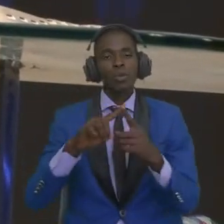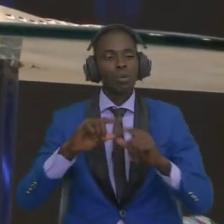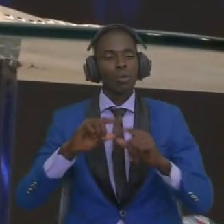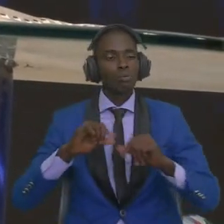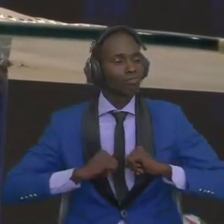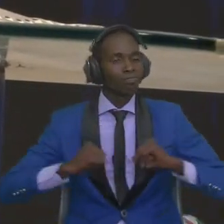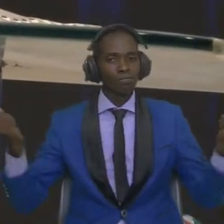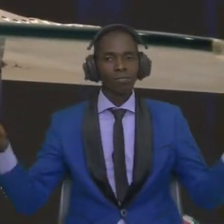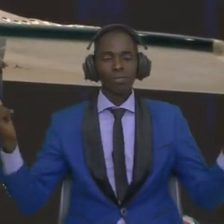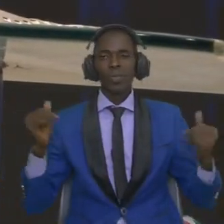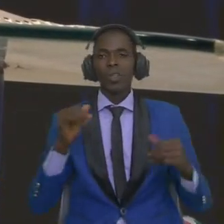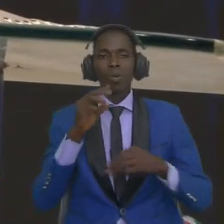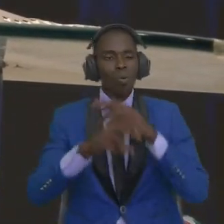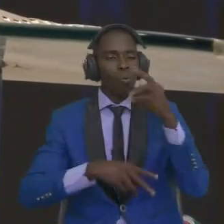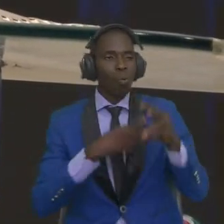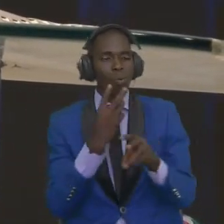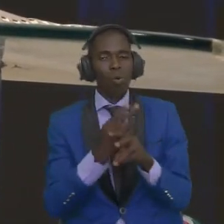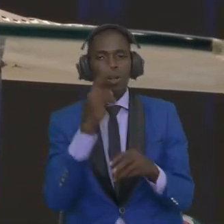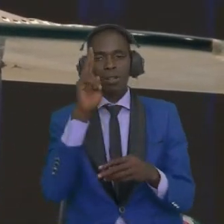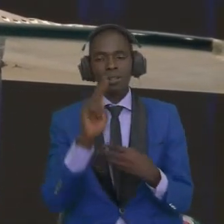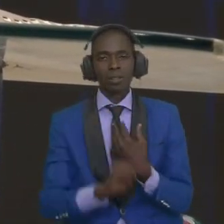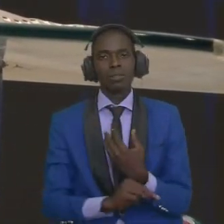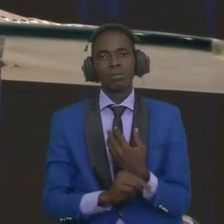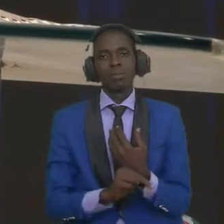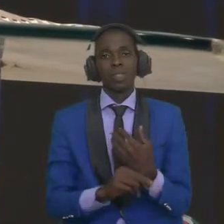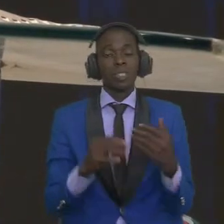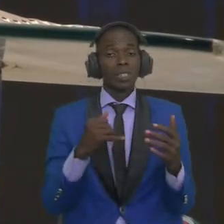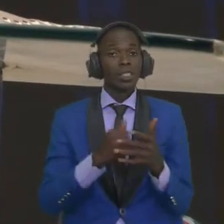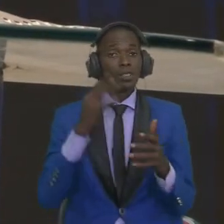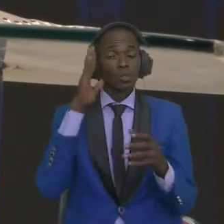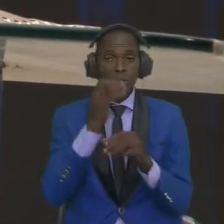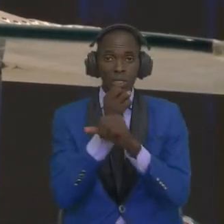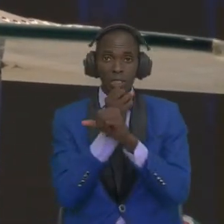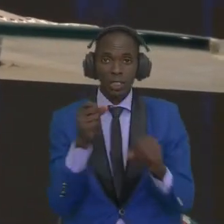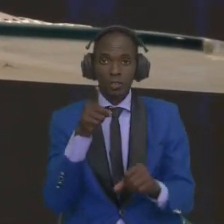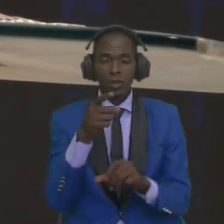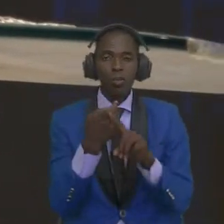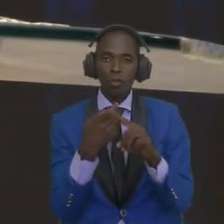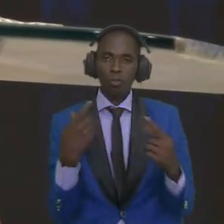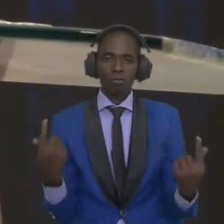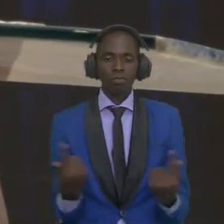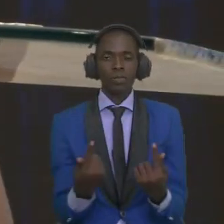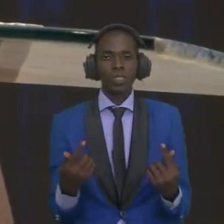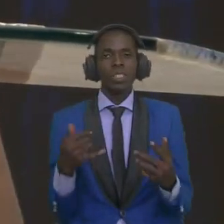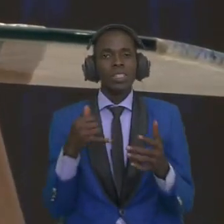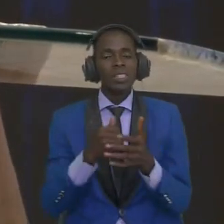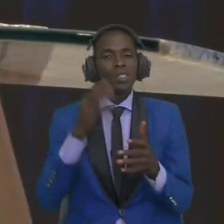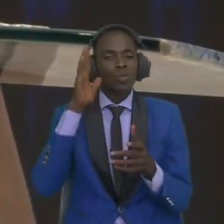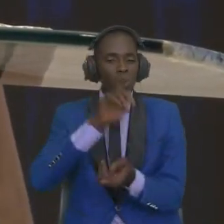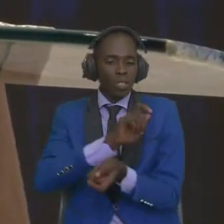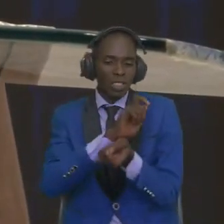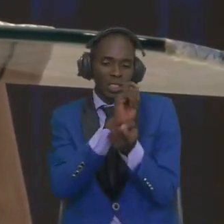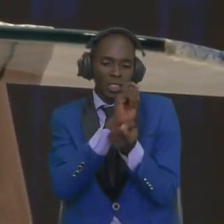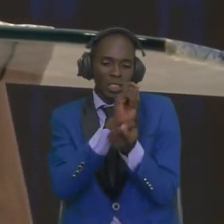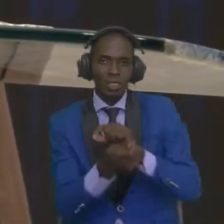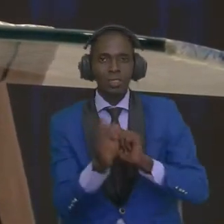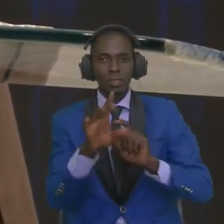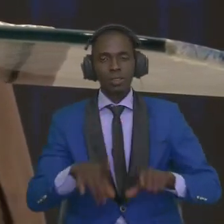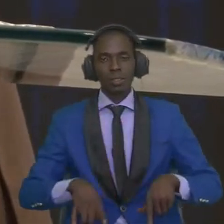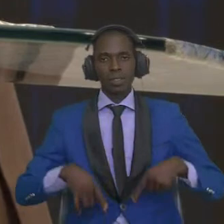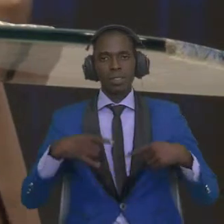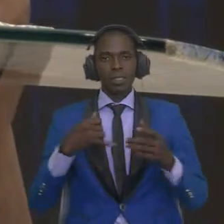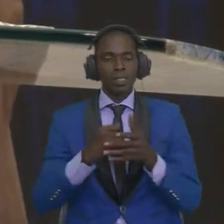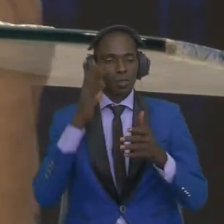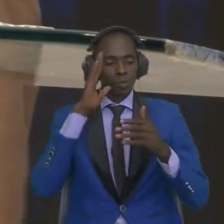deny ungodliness and worldly lusts. It will save you from sin. It will change your life. It